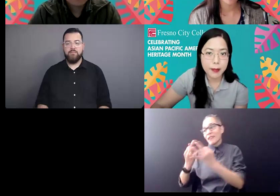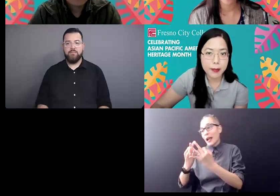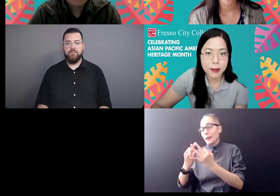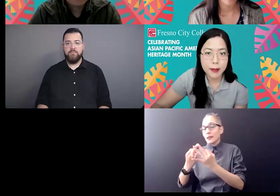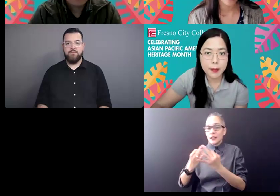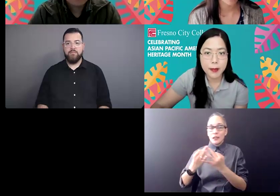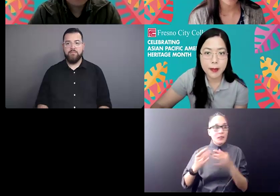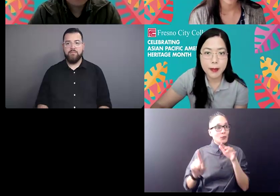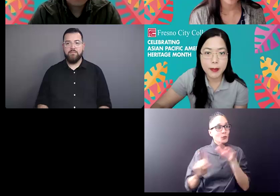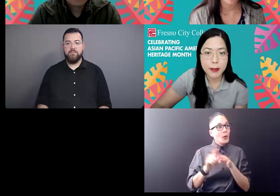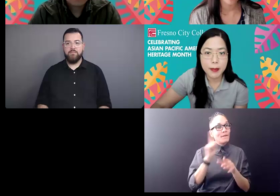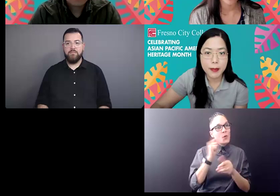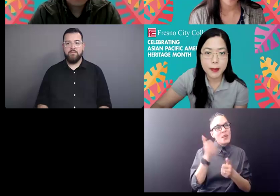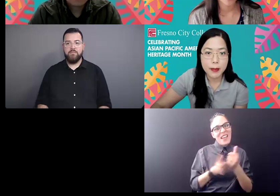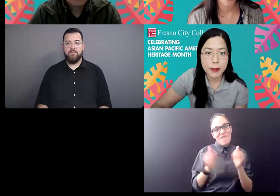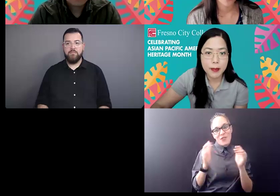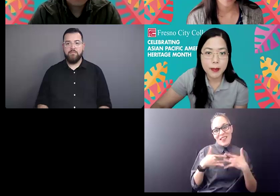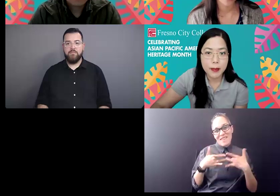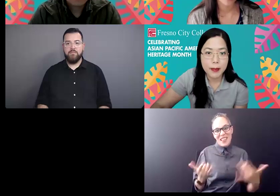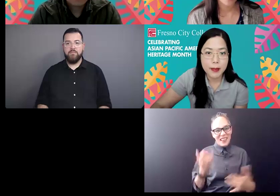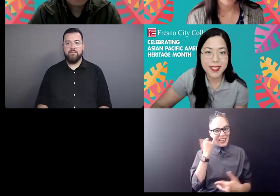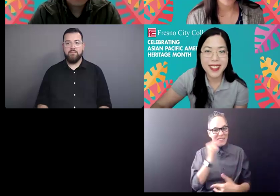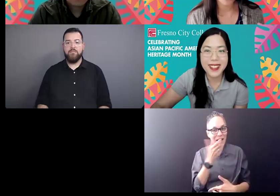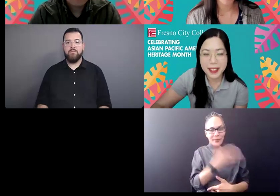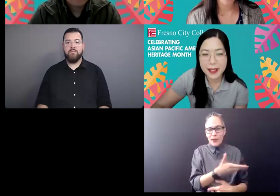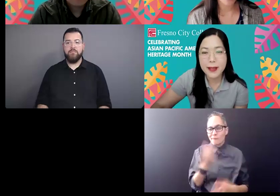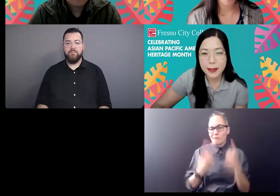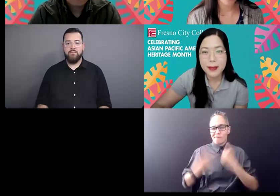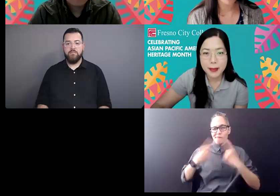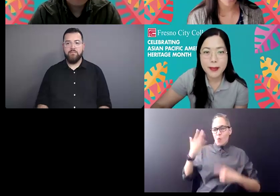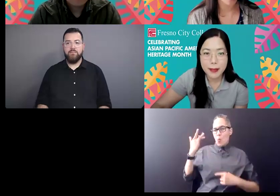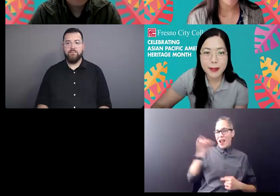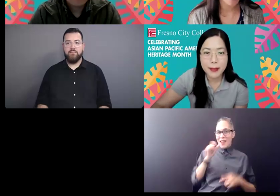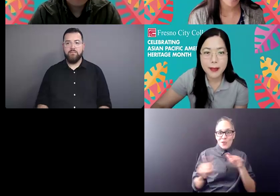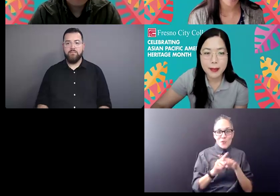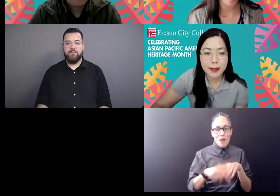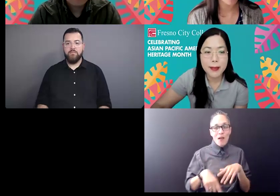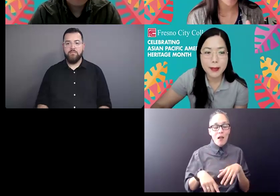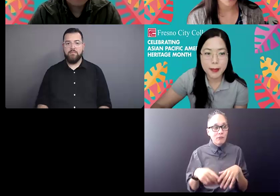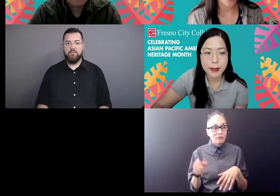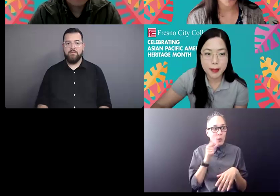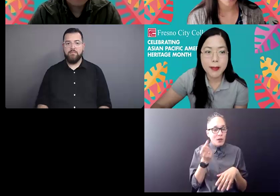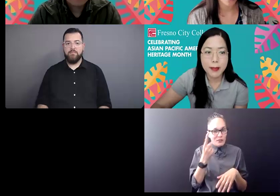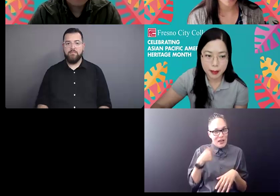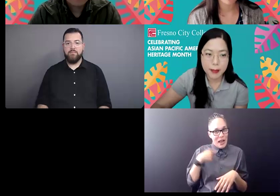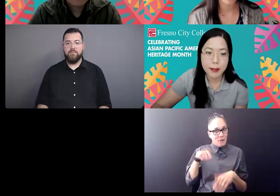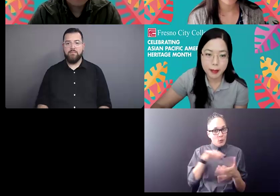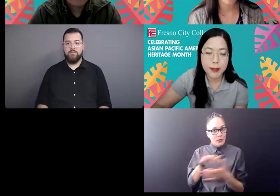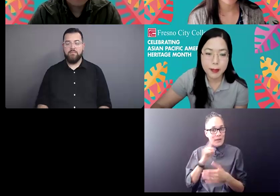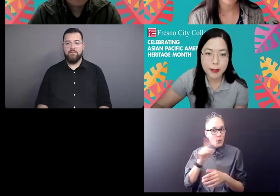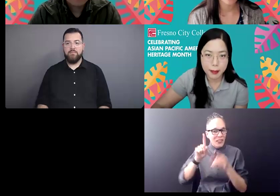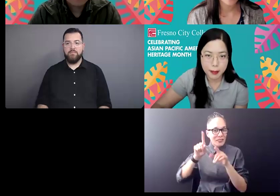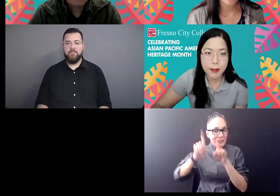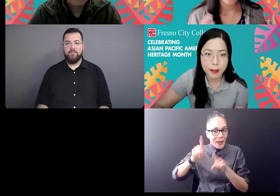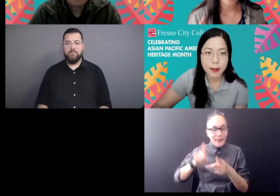every single event, because if we're not there, why aren't you there? No one really understands you've got a test coming up, a paper to write, or any of those